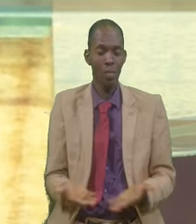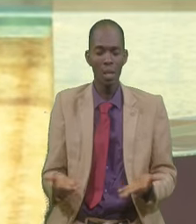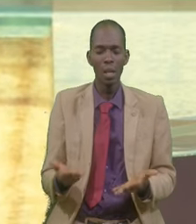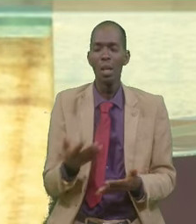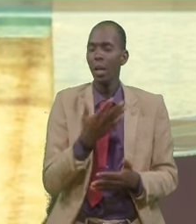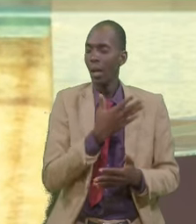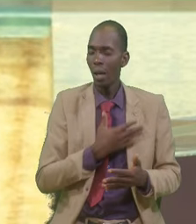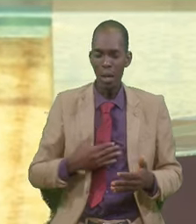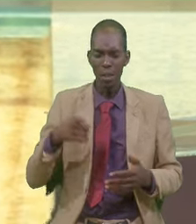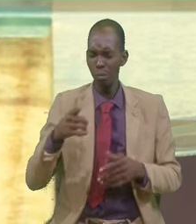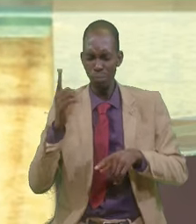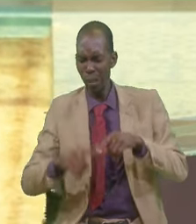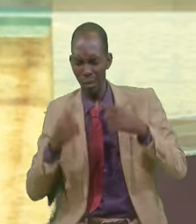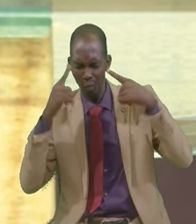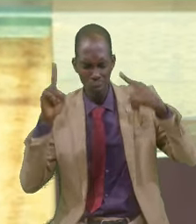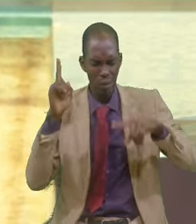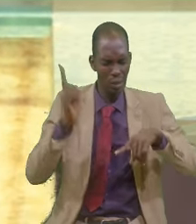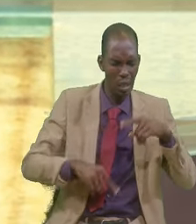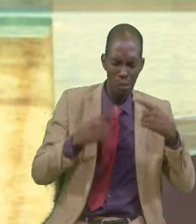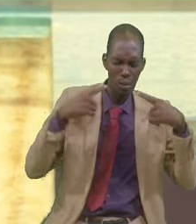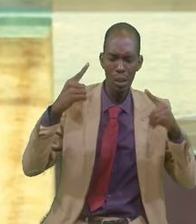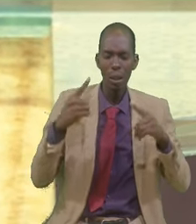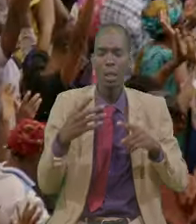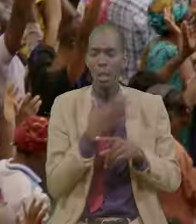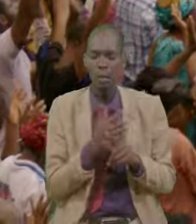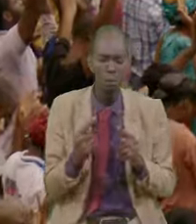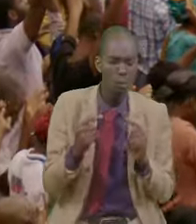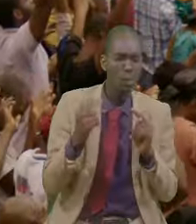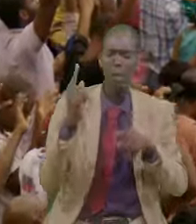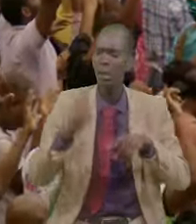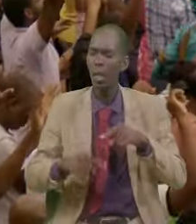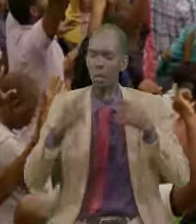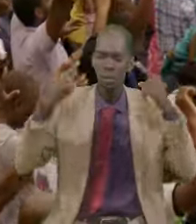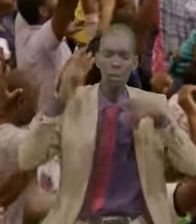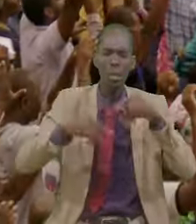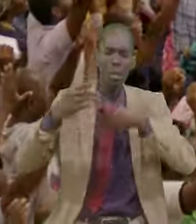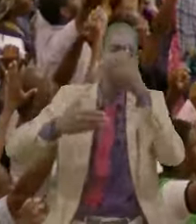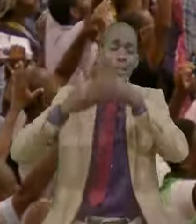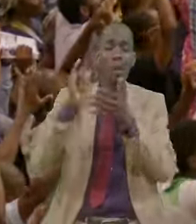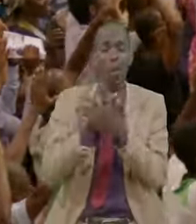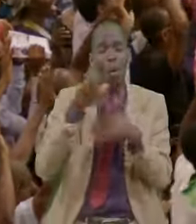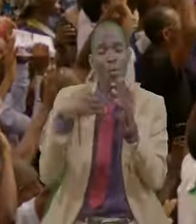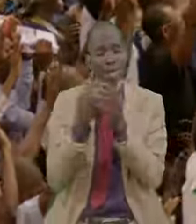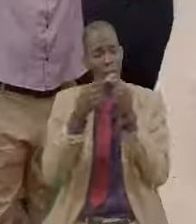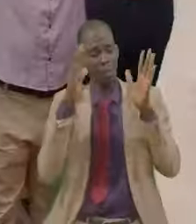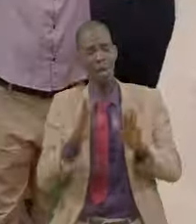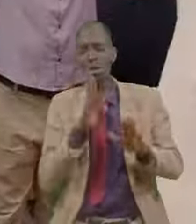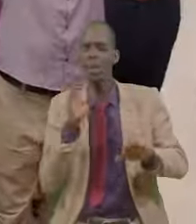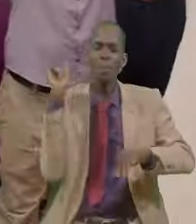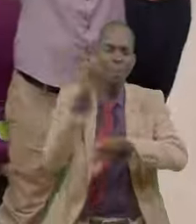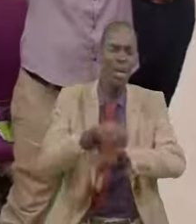cannot achieve, they could not achieve, they could not make progress, adversaries, you are conquered in Jesus'